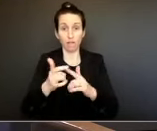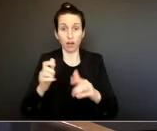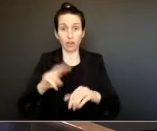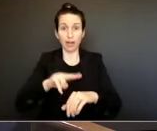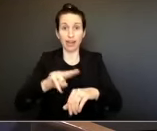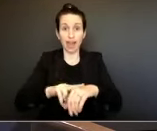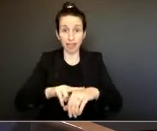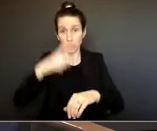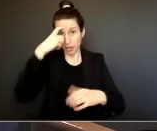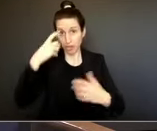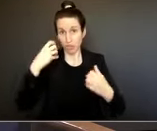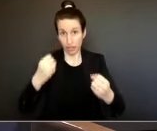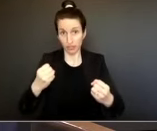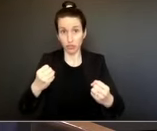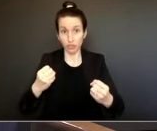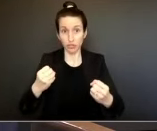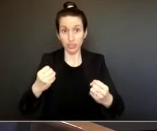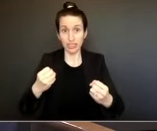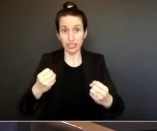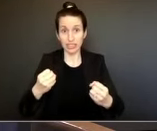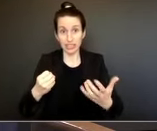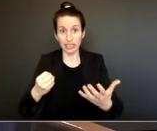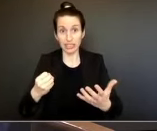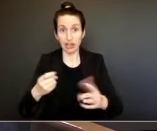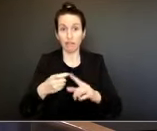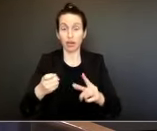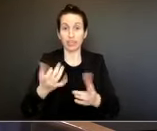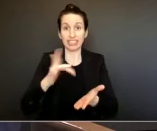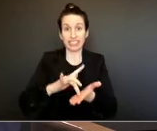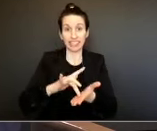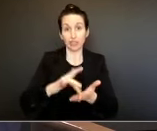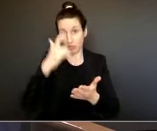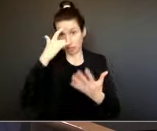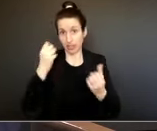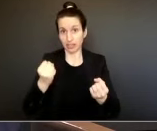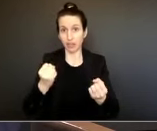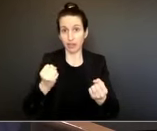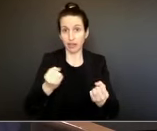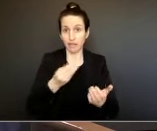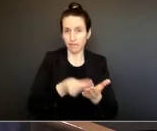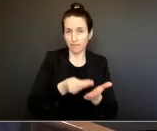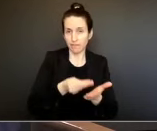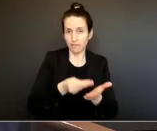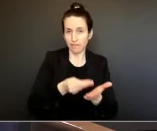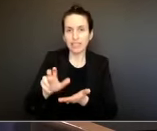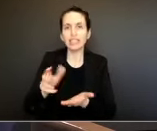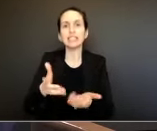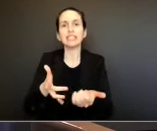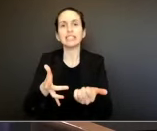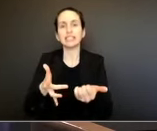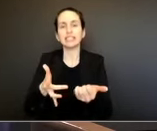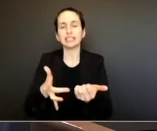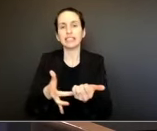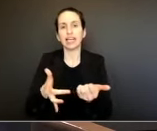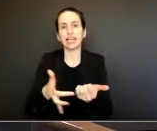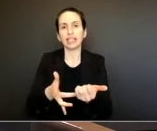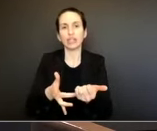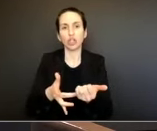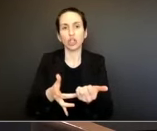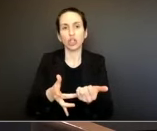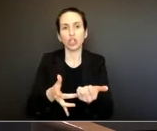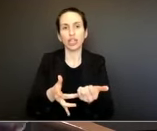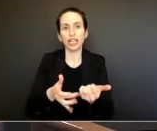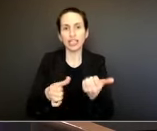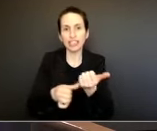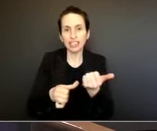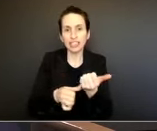for Mental Health Services has been funding technical assistance consumer-run centers since 1992. And there's currently